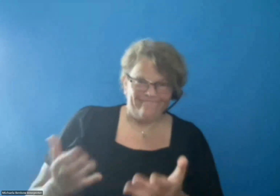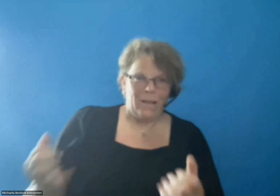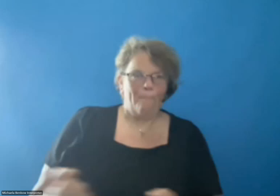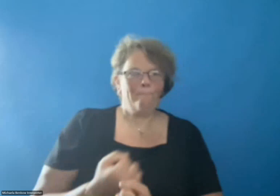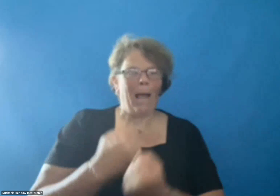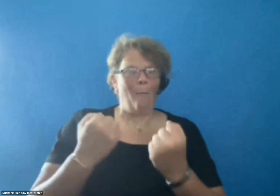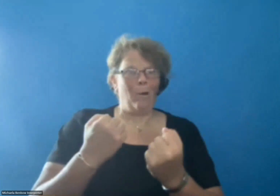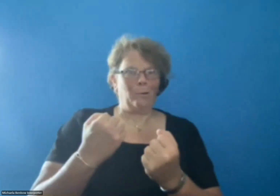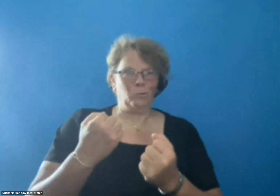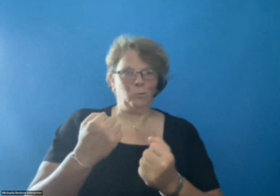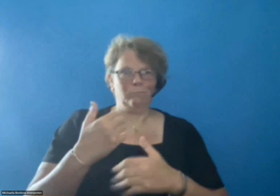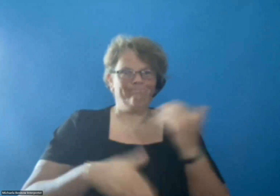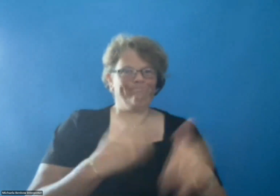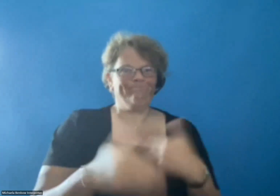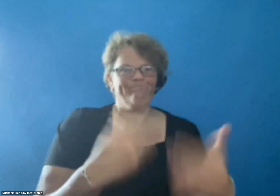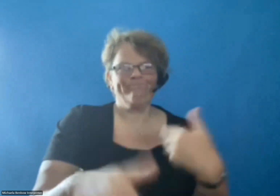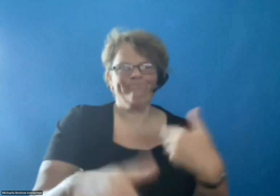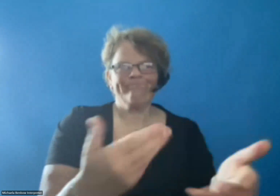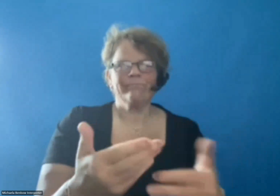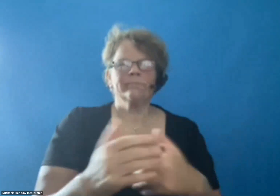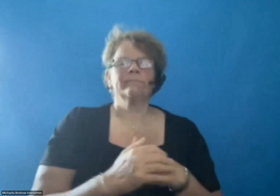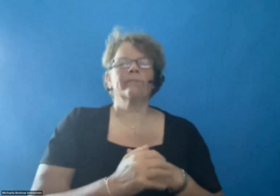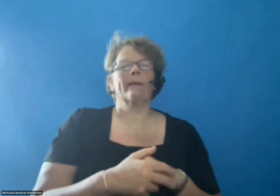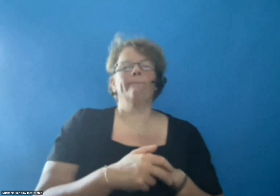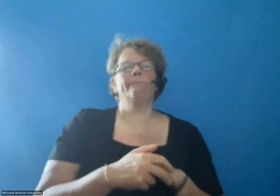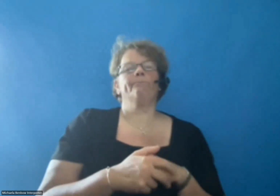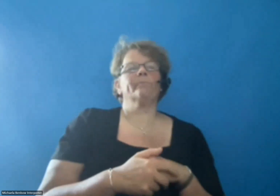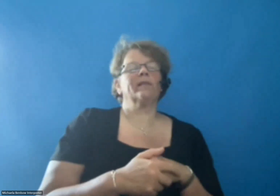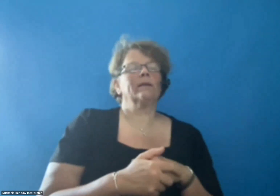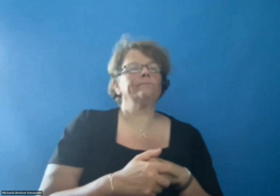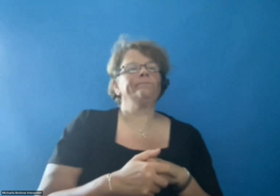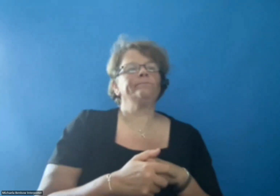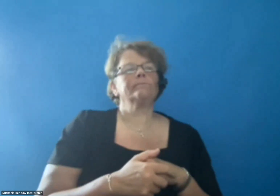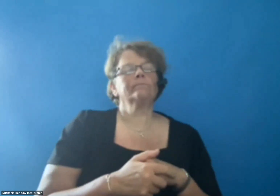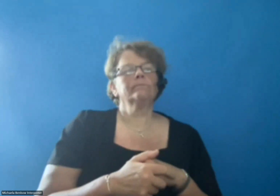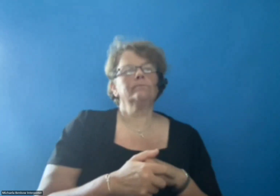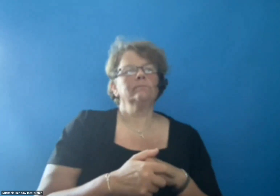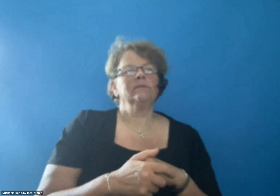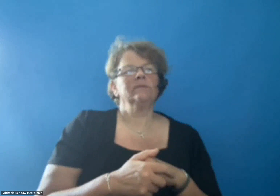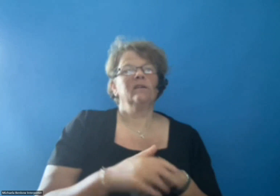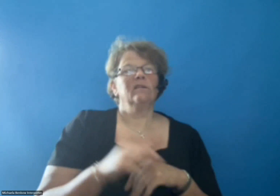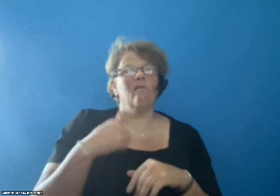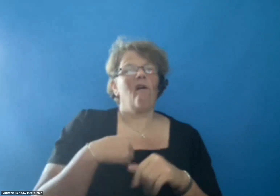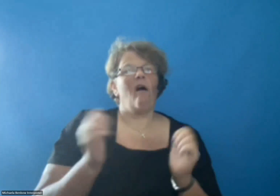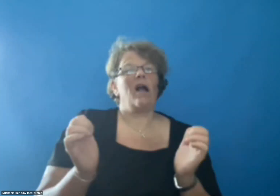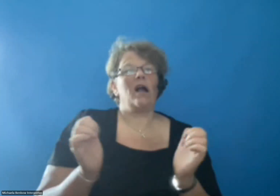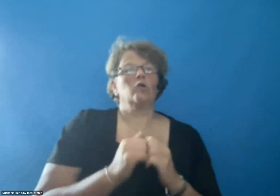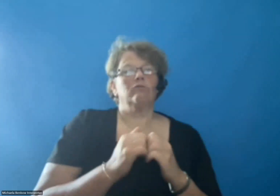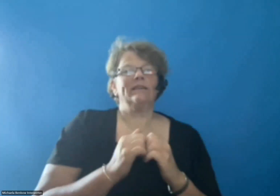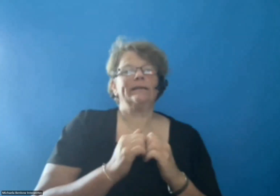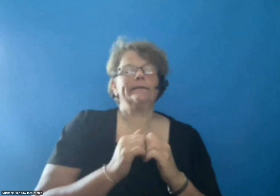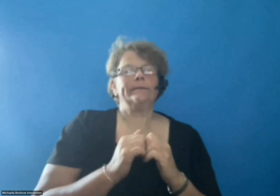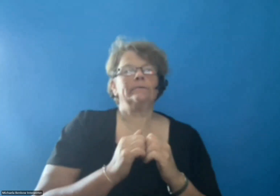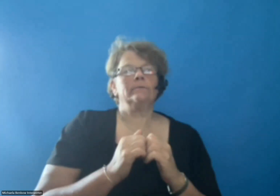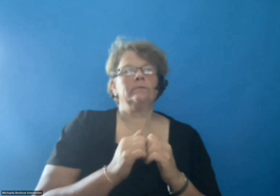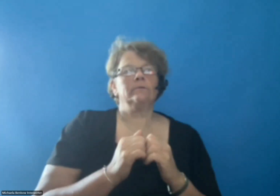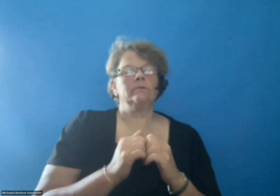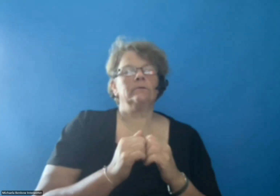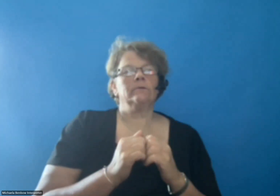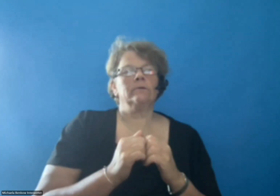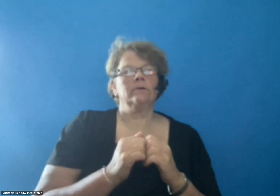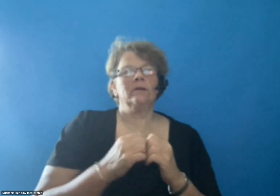endeavour. So I guess all I can say right now is I agree with you. And again, another test that the voluntary